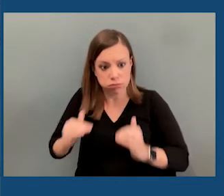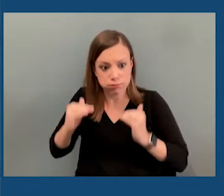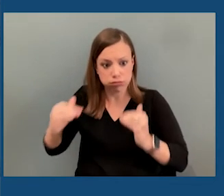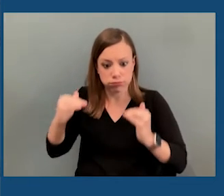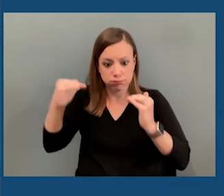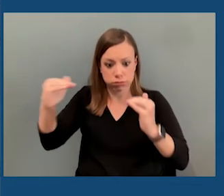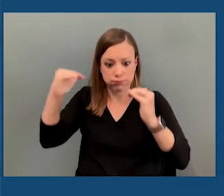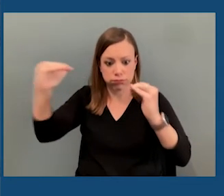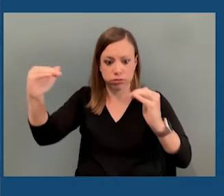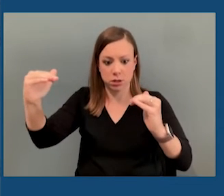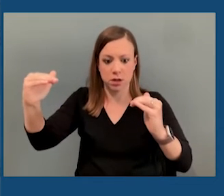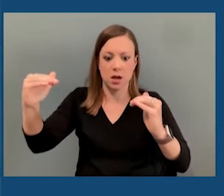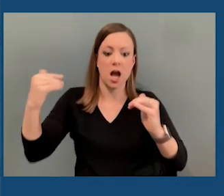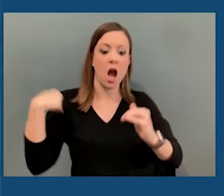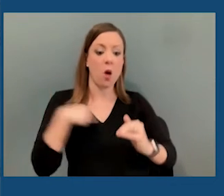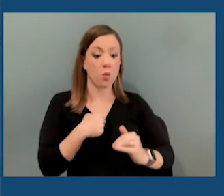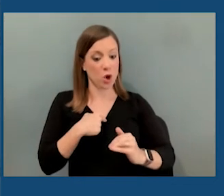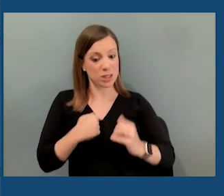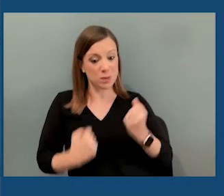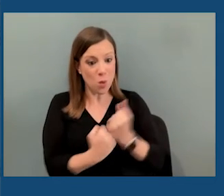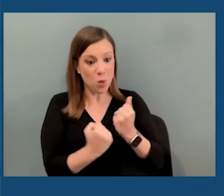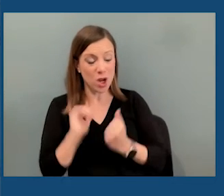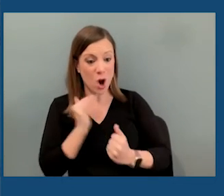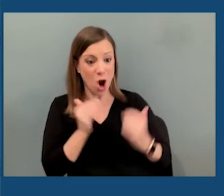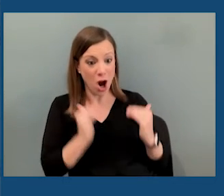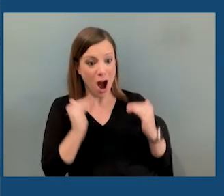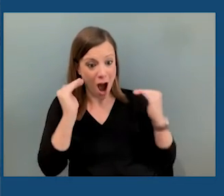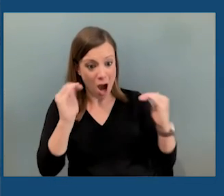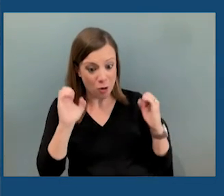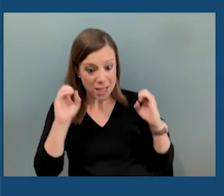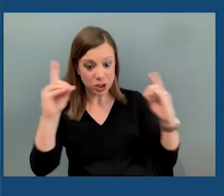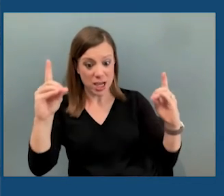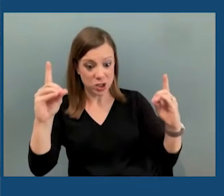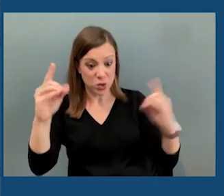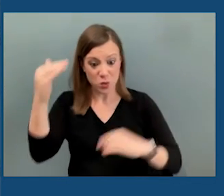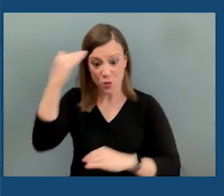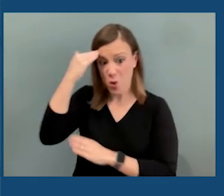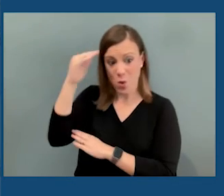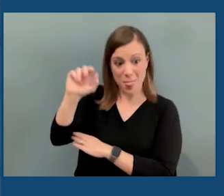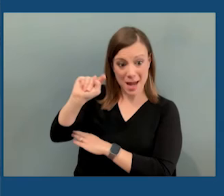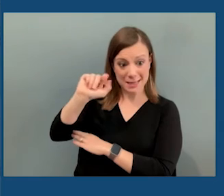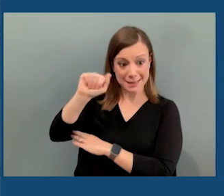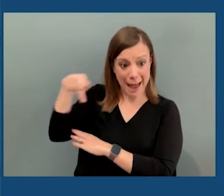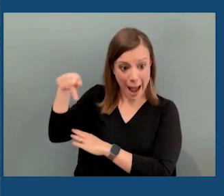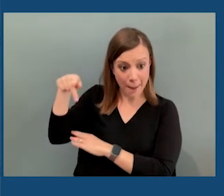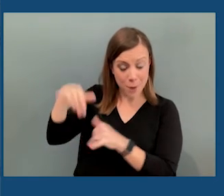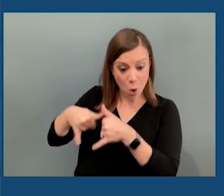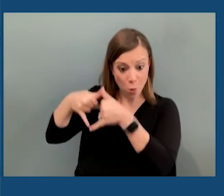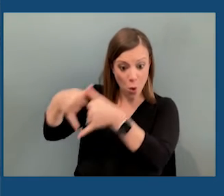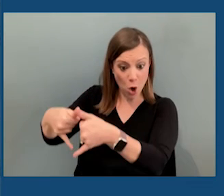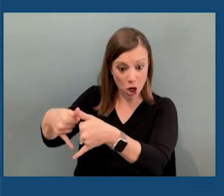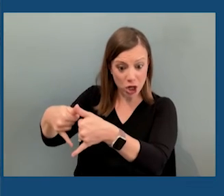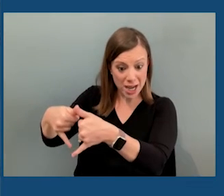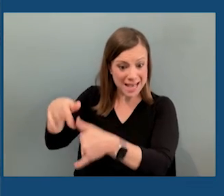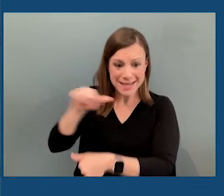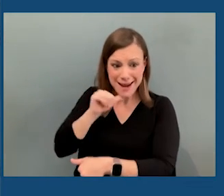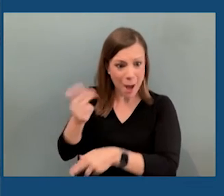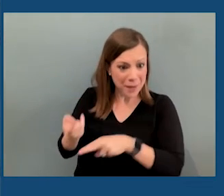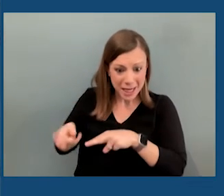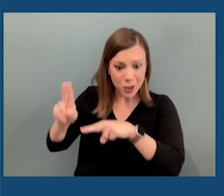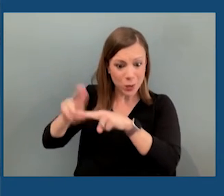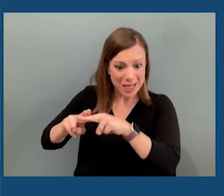award has not been increased since 2000. Does anybody think the cost of college has gone up a little bit